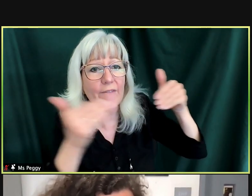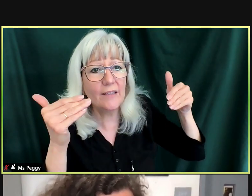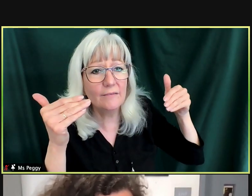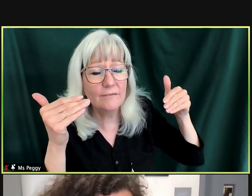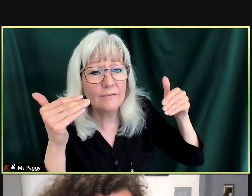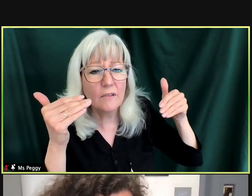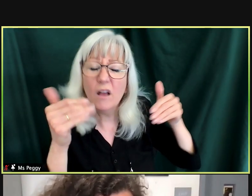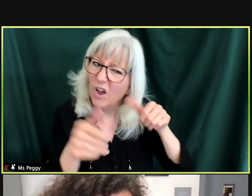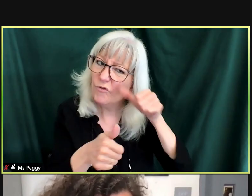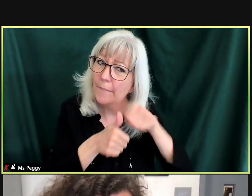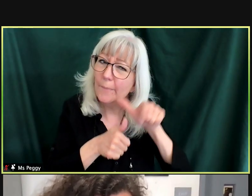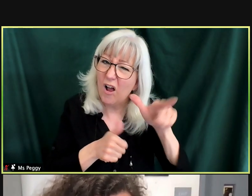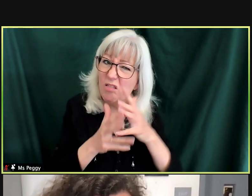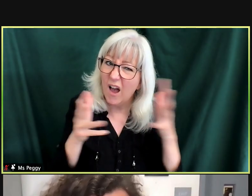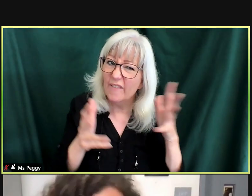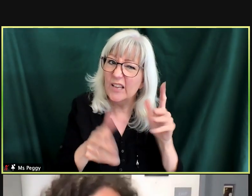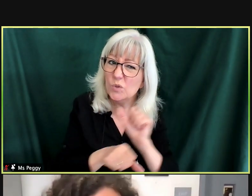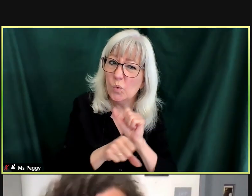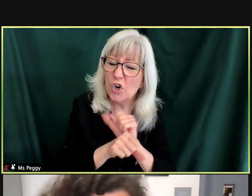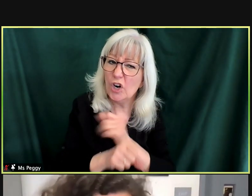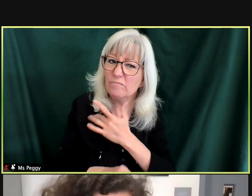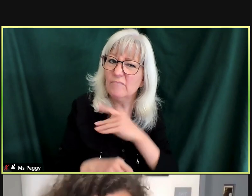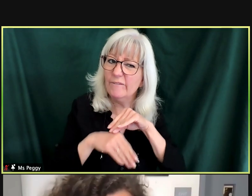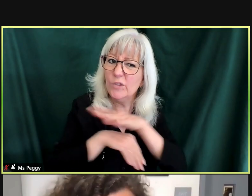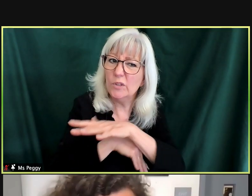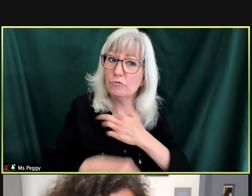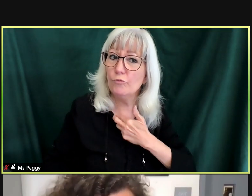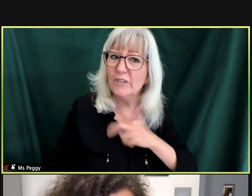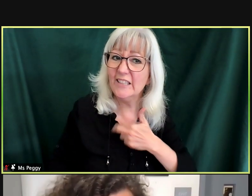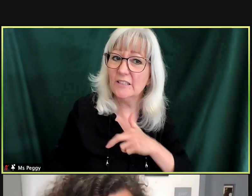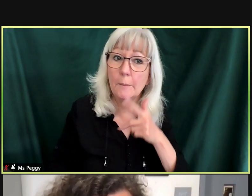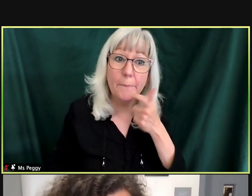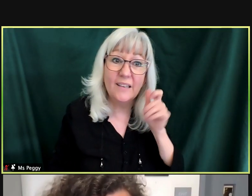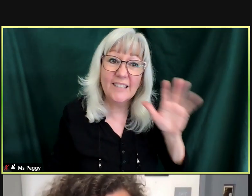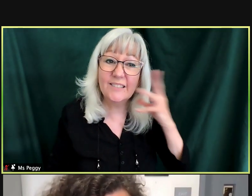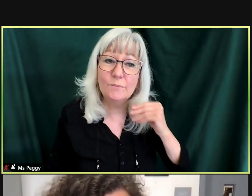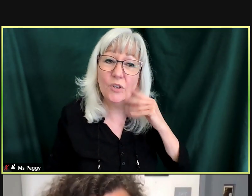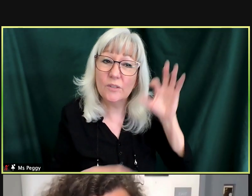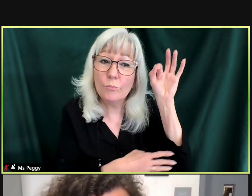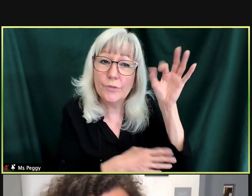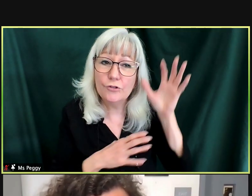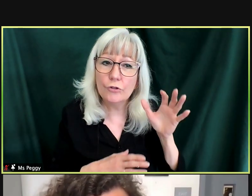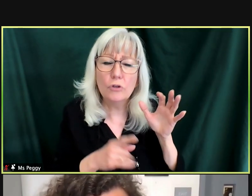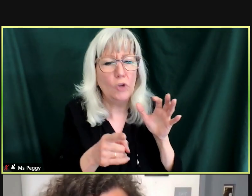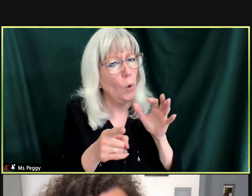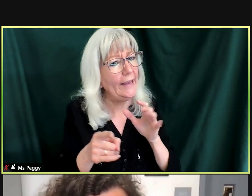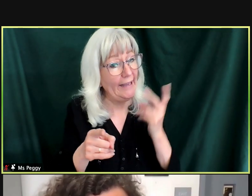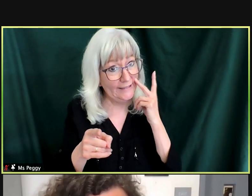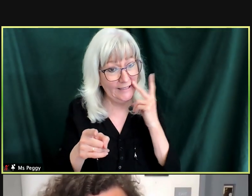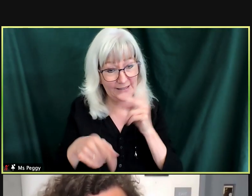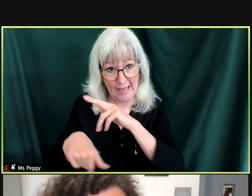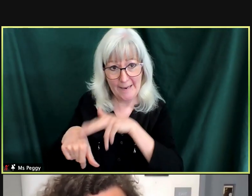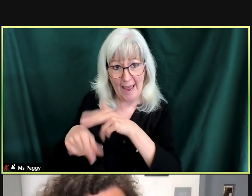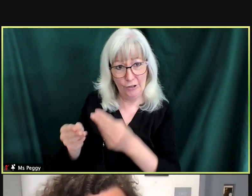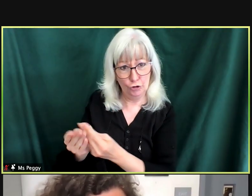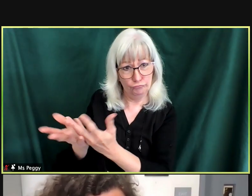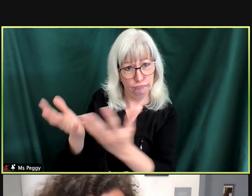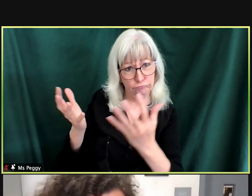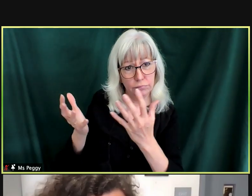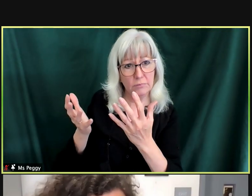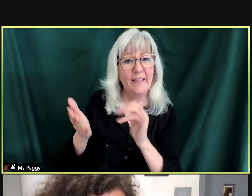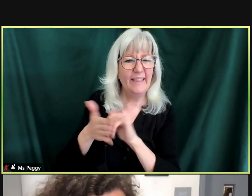ideas because he was a minister. So he starts relating to nature kind of in the way that he